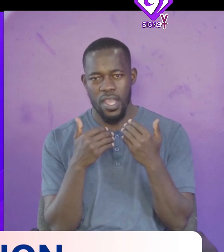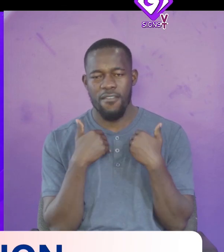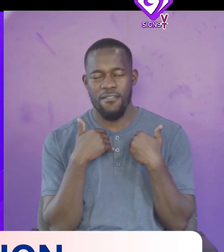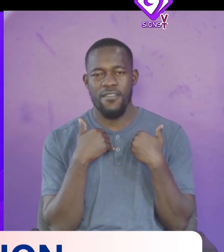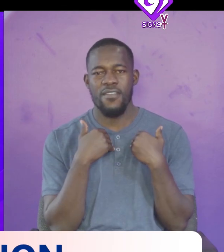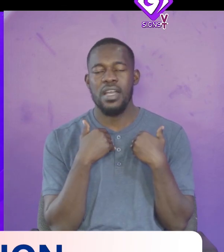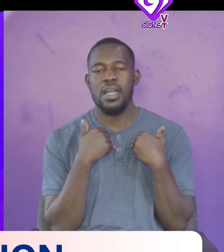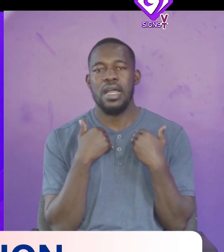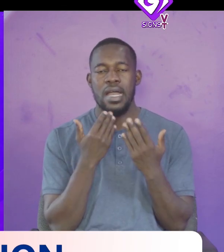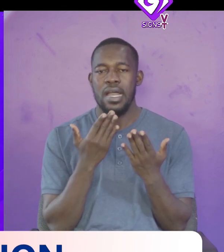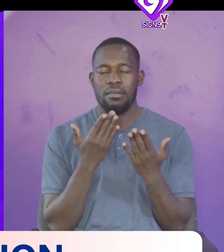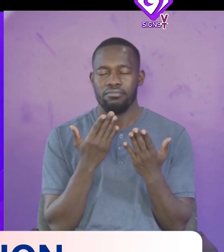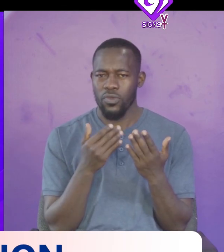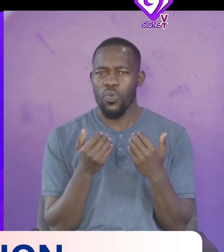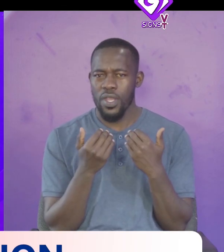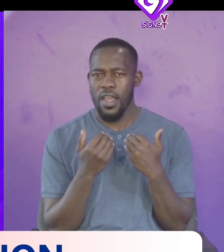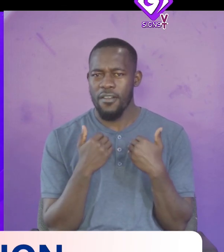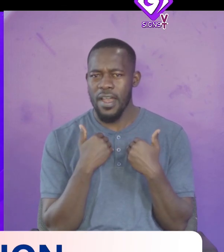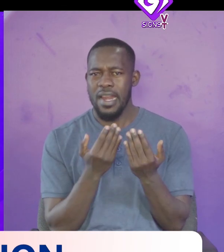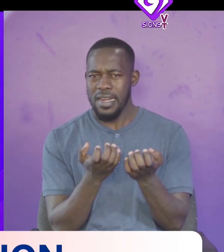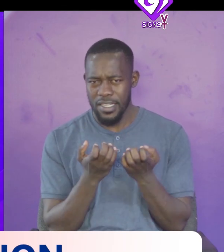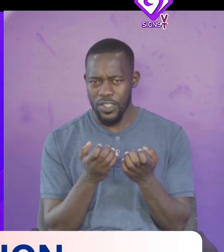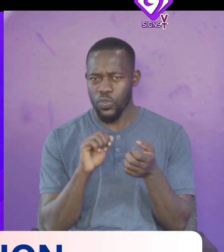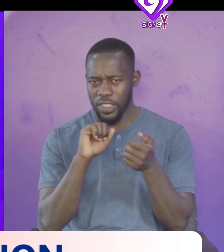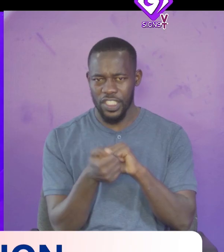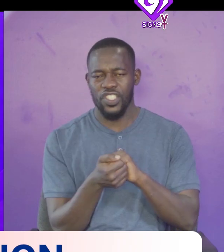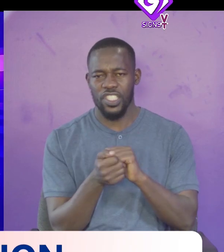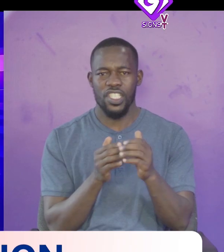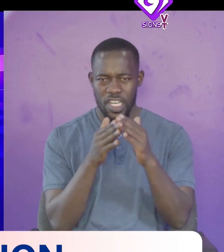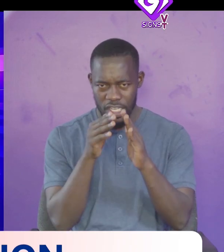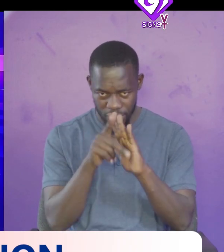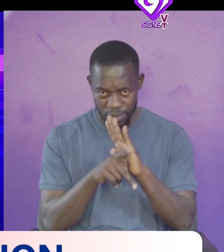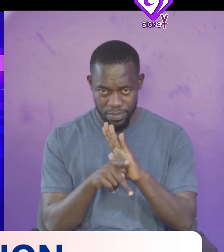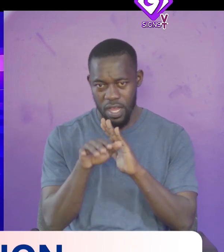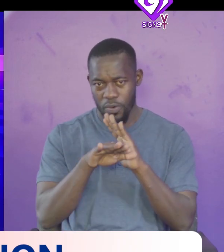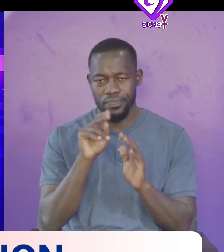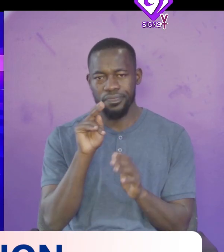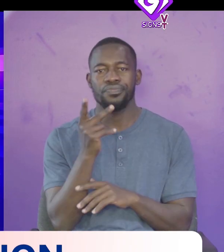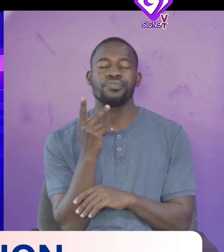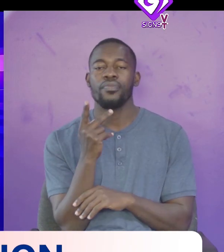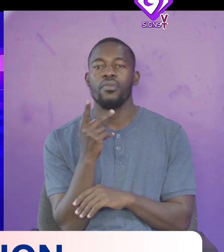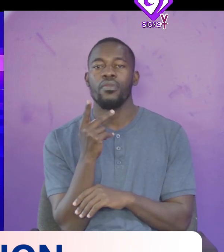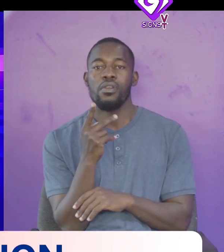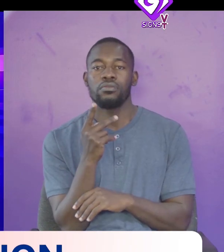genuine leadership in Kenya. Am I right, Nicholas? There is a need for leadership. Yes. It's not something that is...